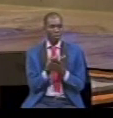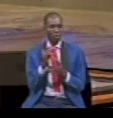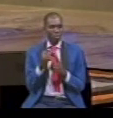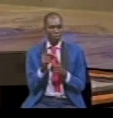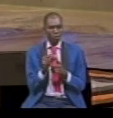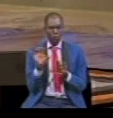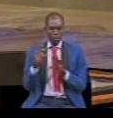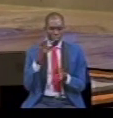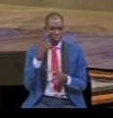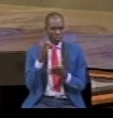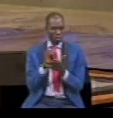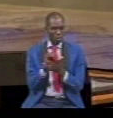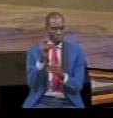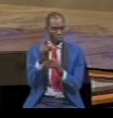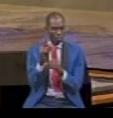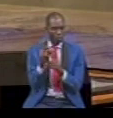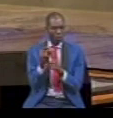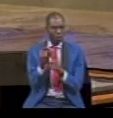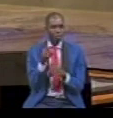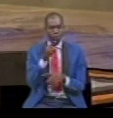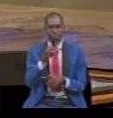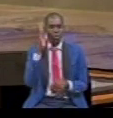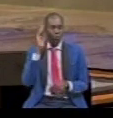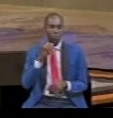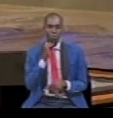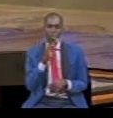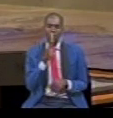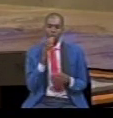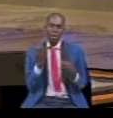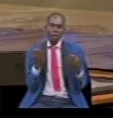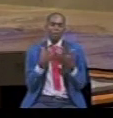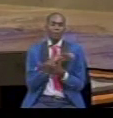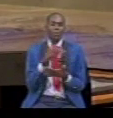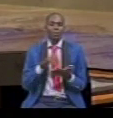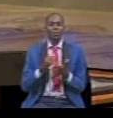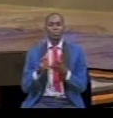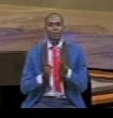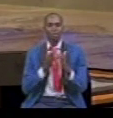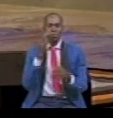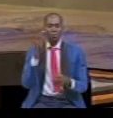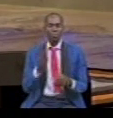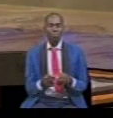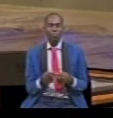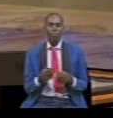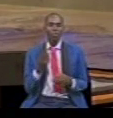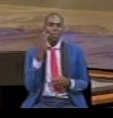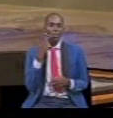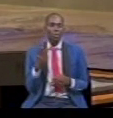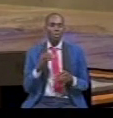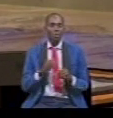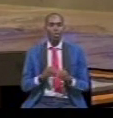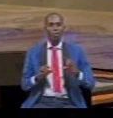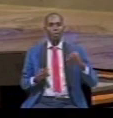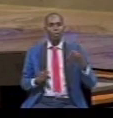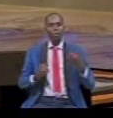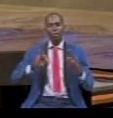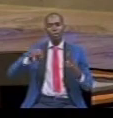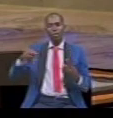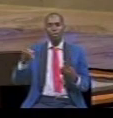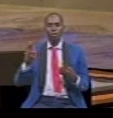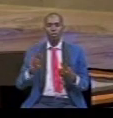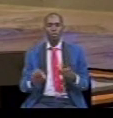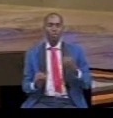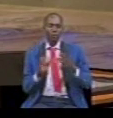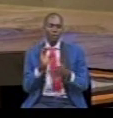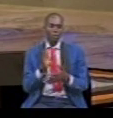you hear? You will not be afraid in Jesus' name. We're looking at 1 John chapter